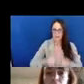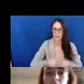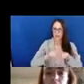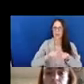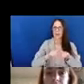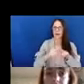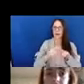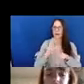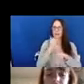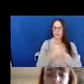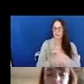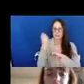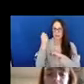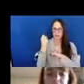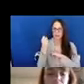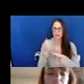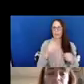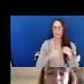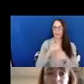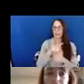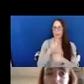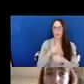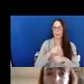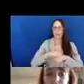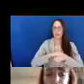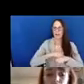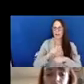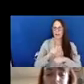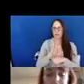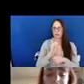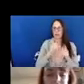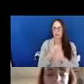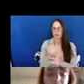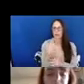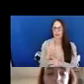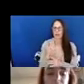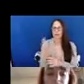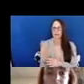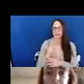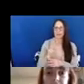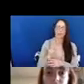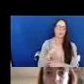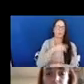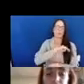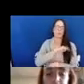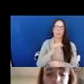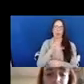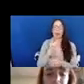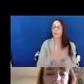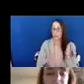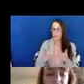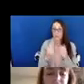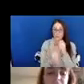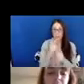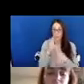of over a hundred indigenous tribes through the 1862 moral act. The university and all those who participated